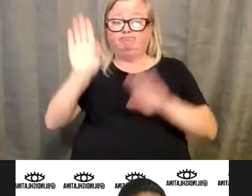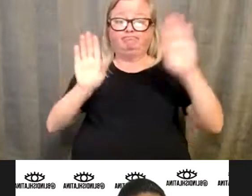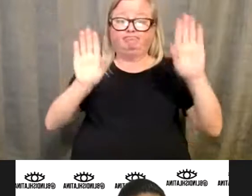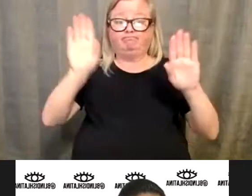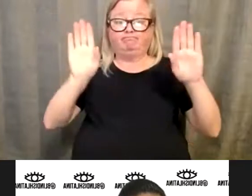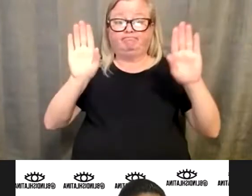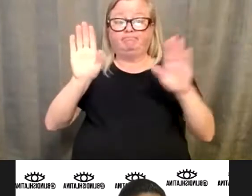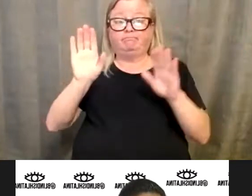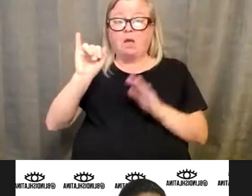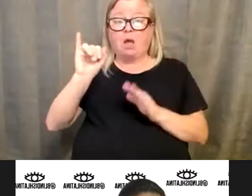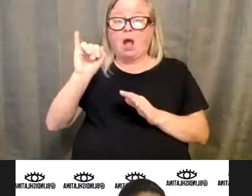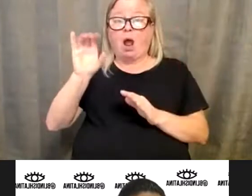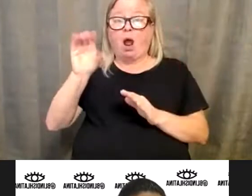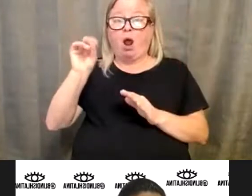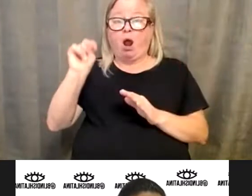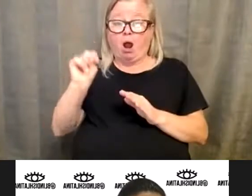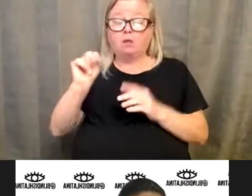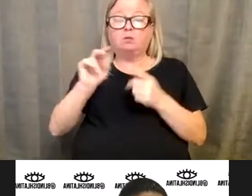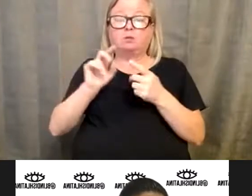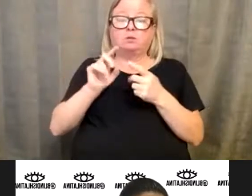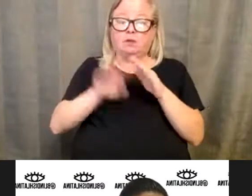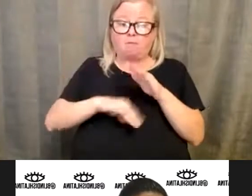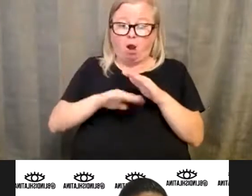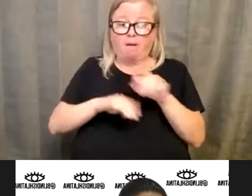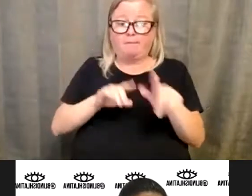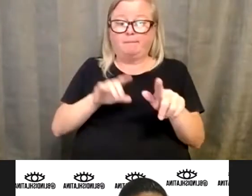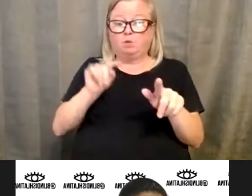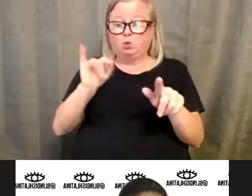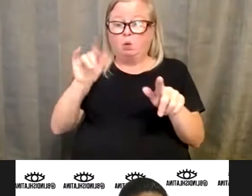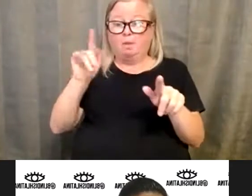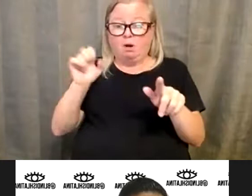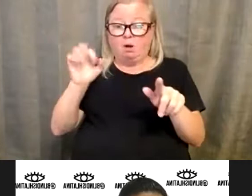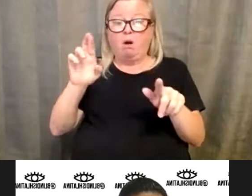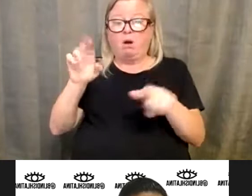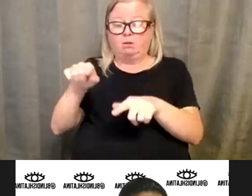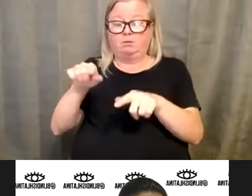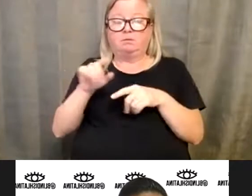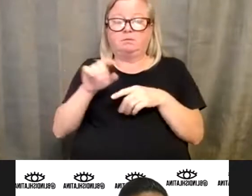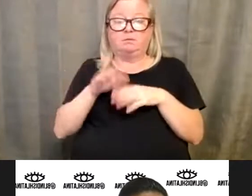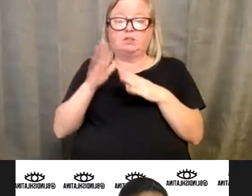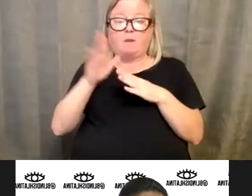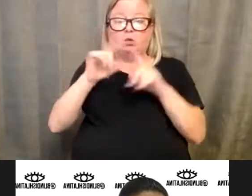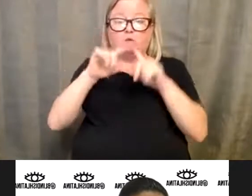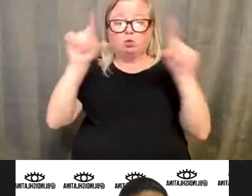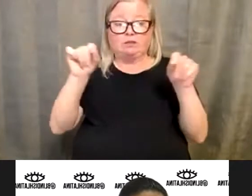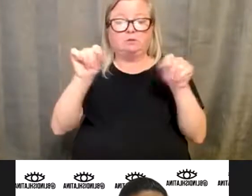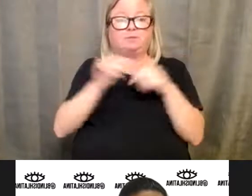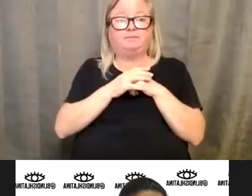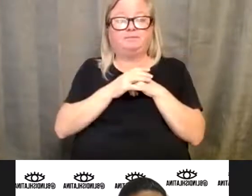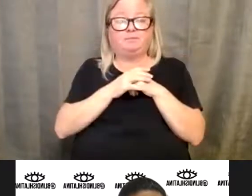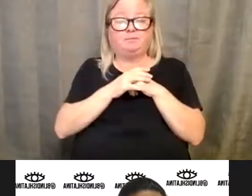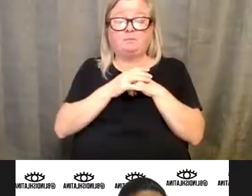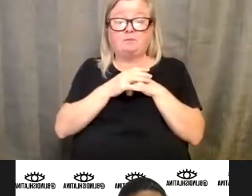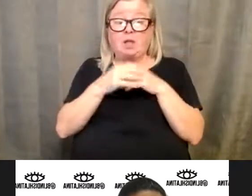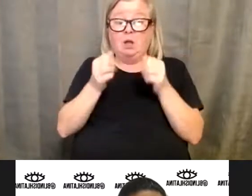located on the toolbar at the bottom or the top of your screens. And now, without further ado, I